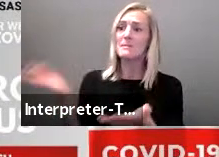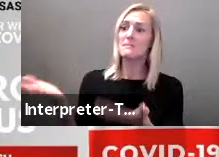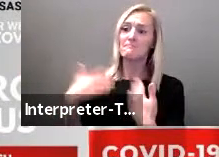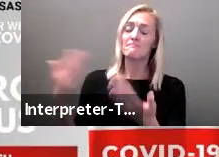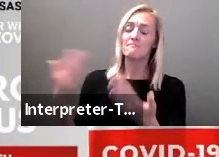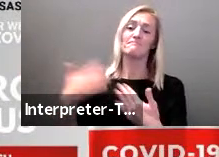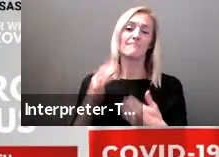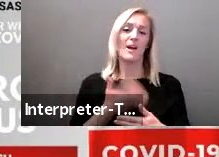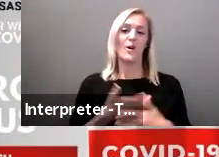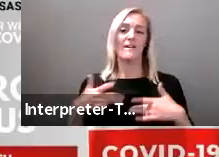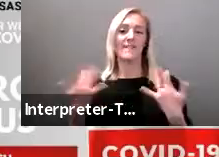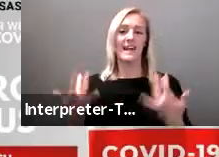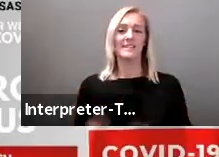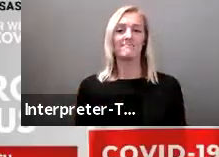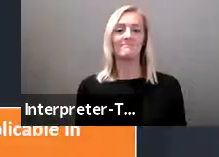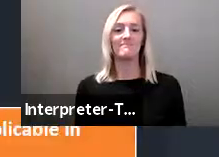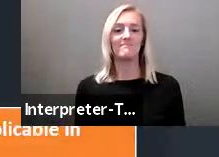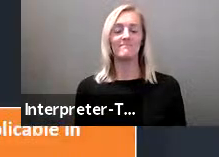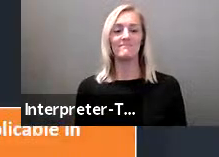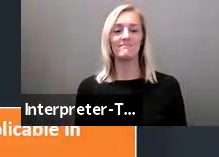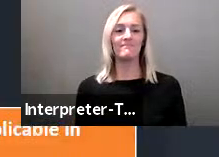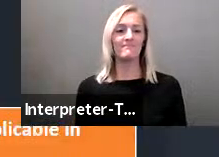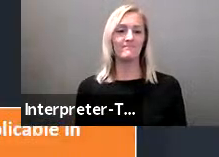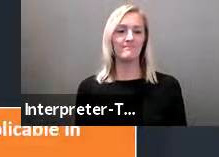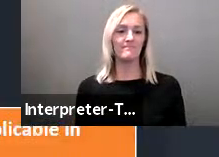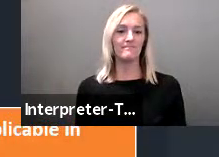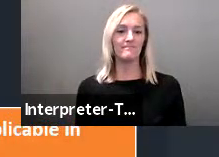event. So next slide.